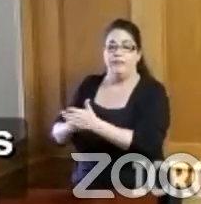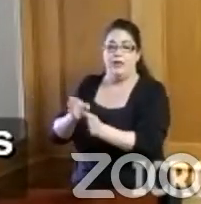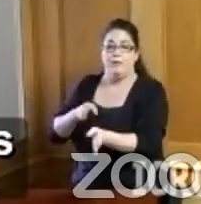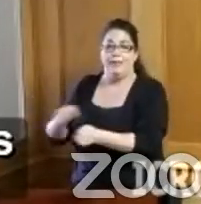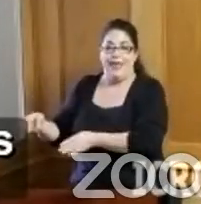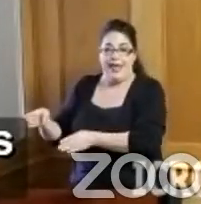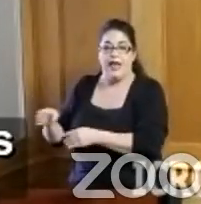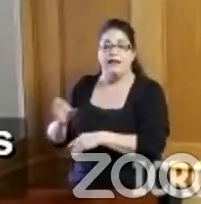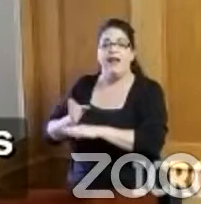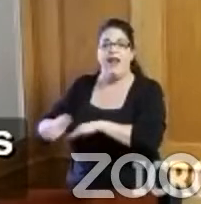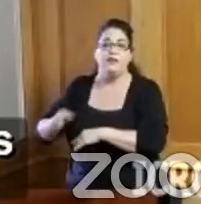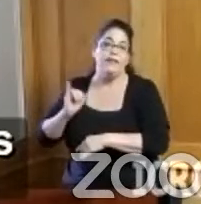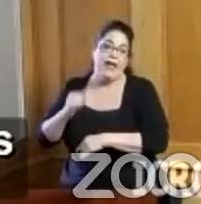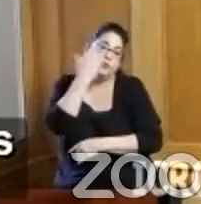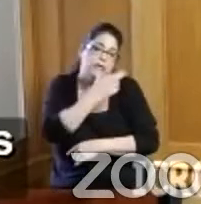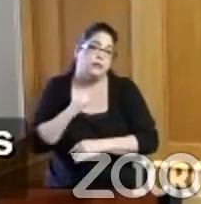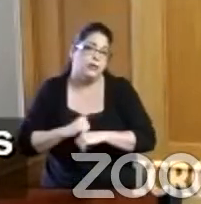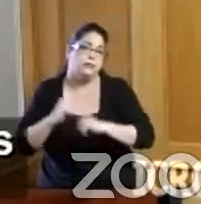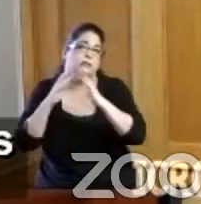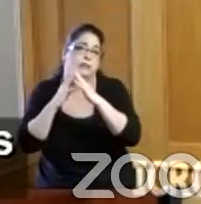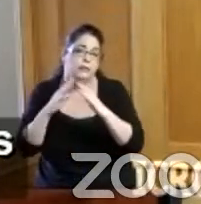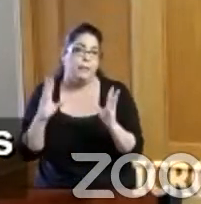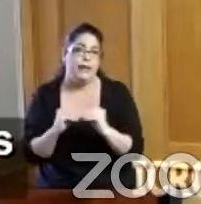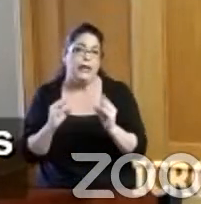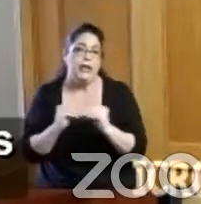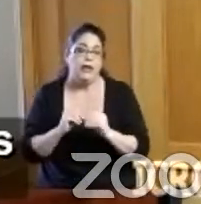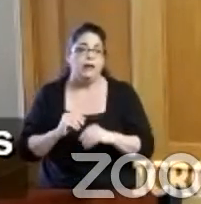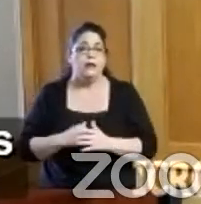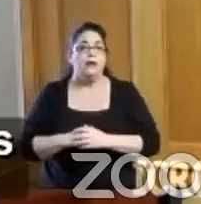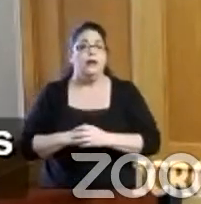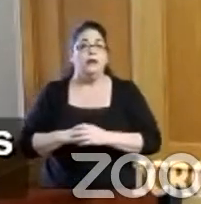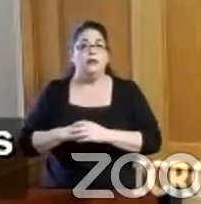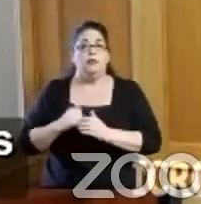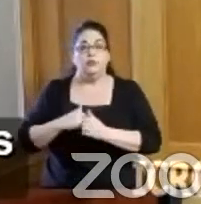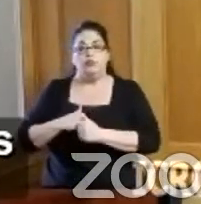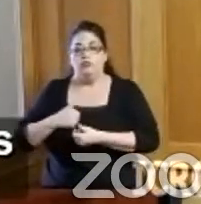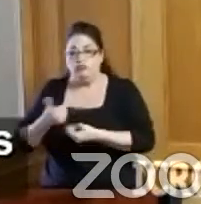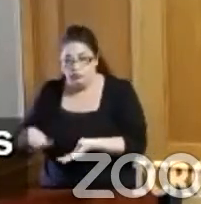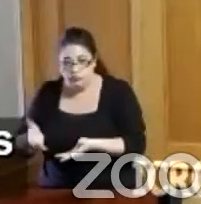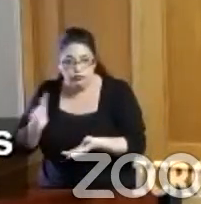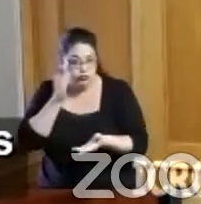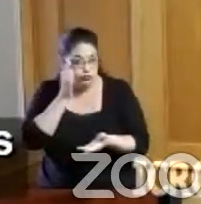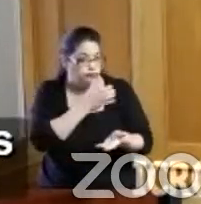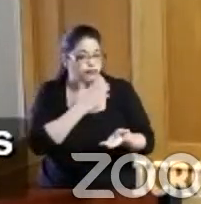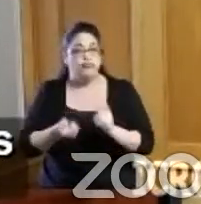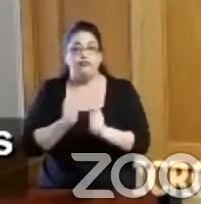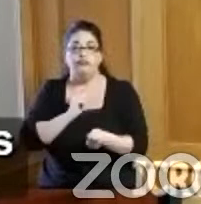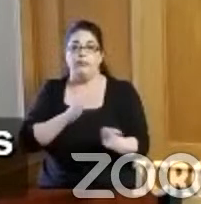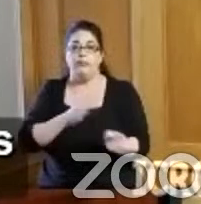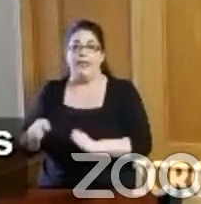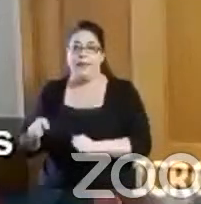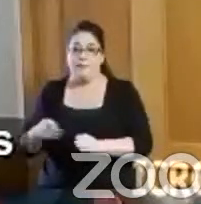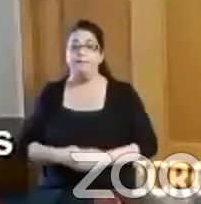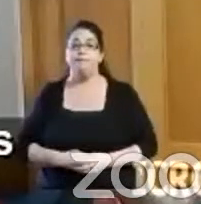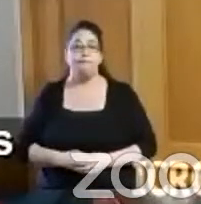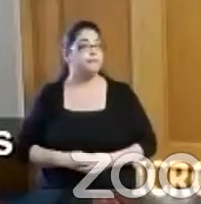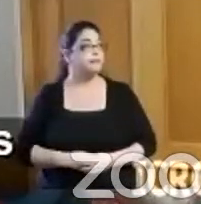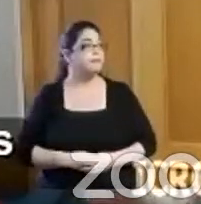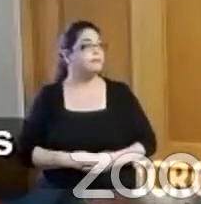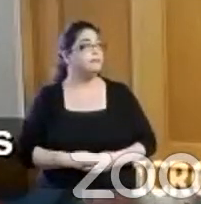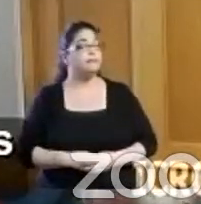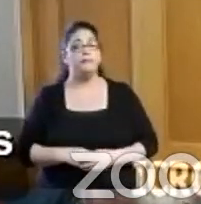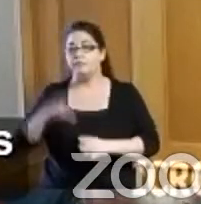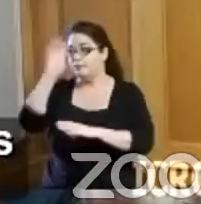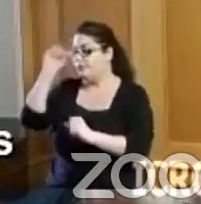initial public meetings before we get started in the official process is to allow that to occur, so. Yep. Thank you. Thank you. And so I